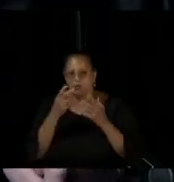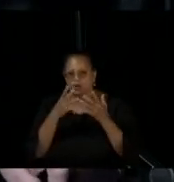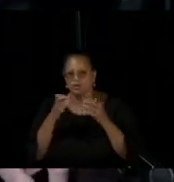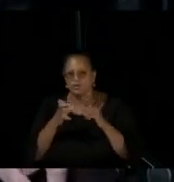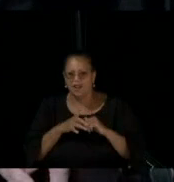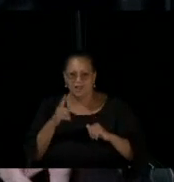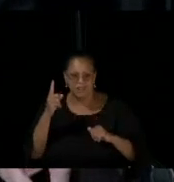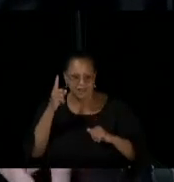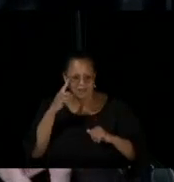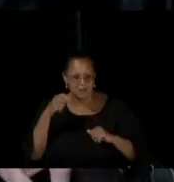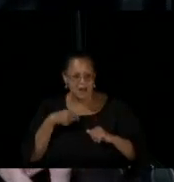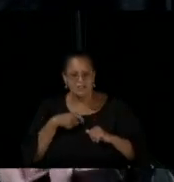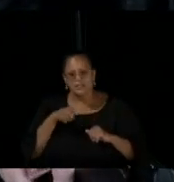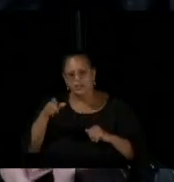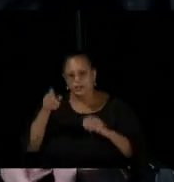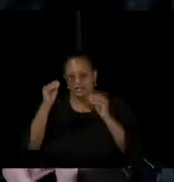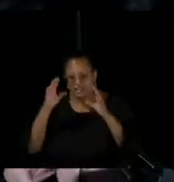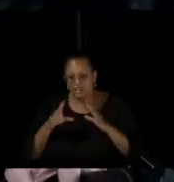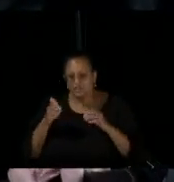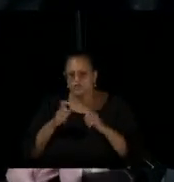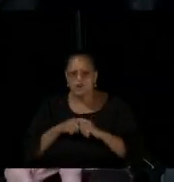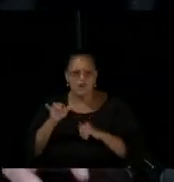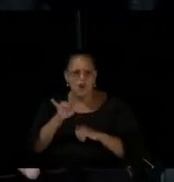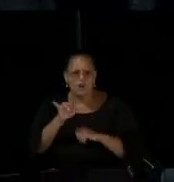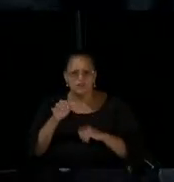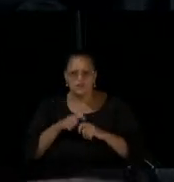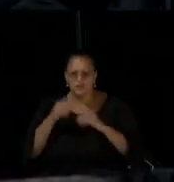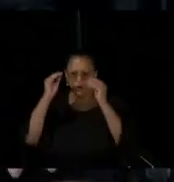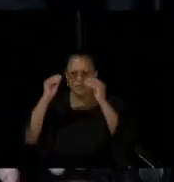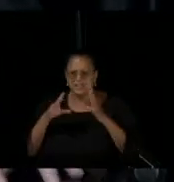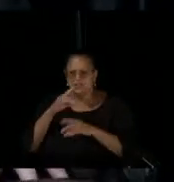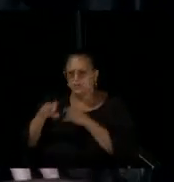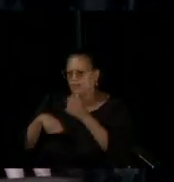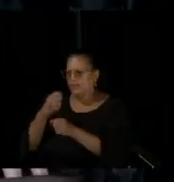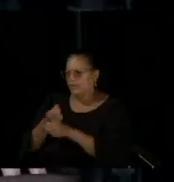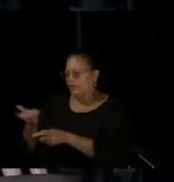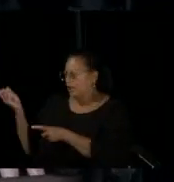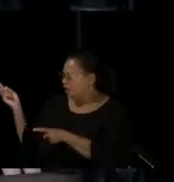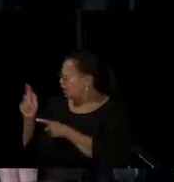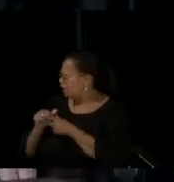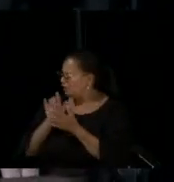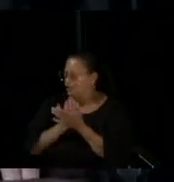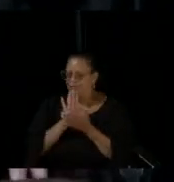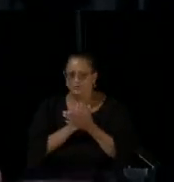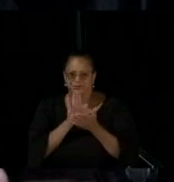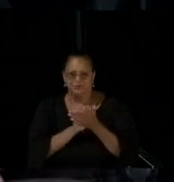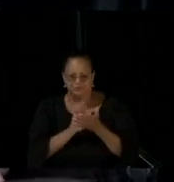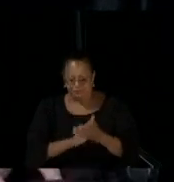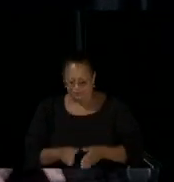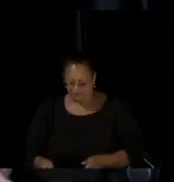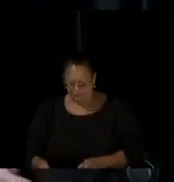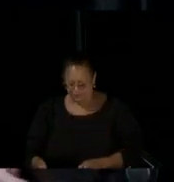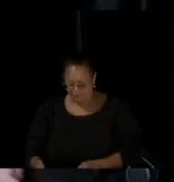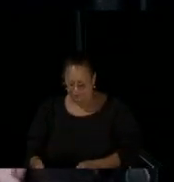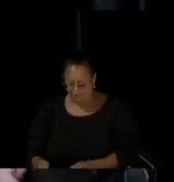And you heard about your amazing teacher of the year. Give him another round of applause. Fine words, sir, fine